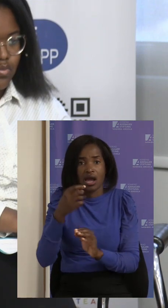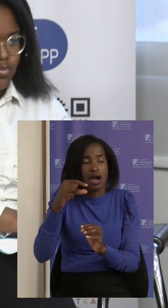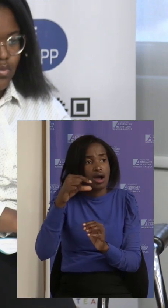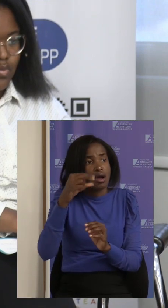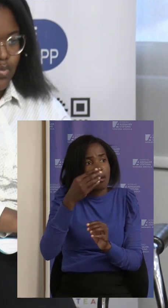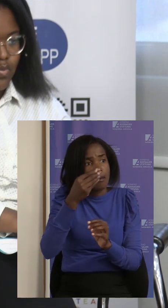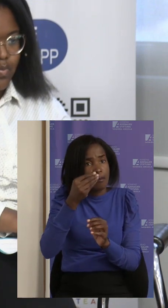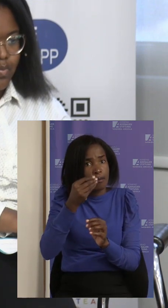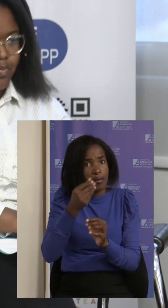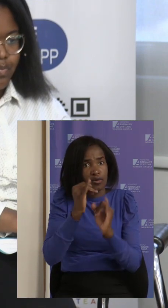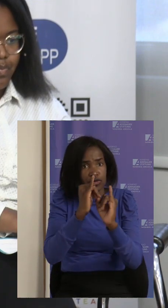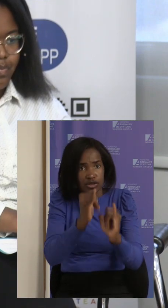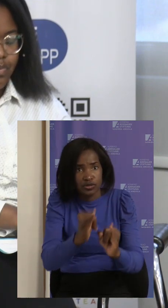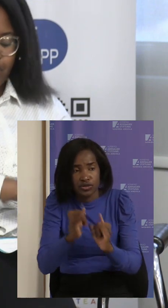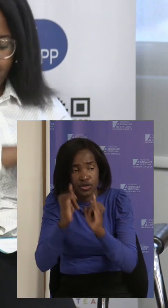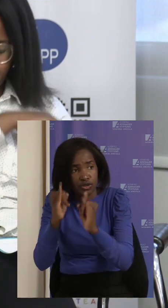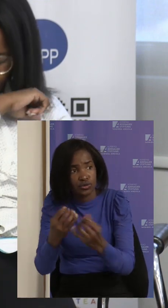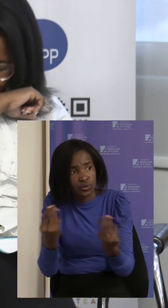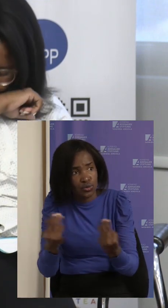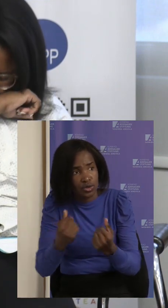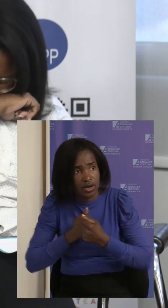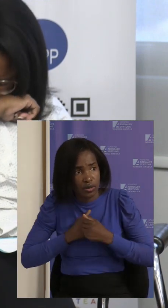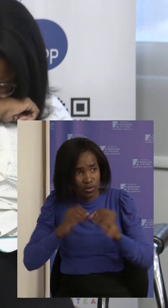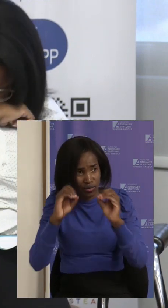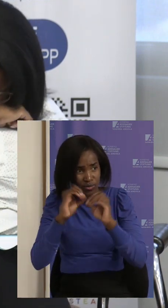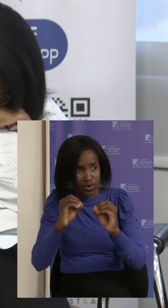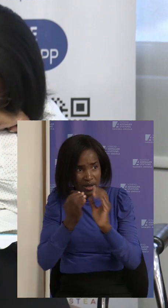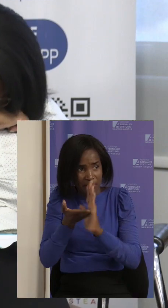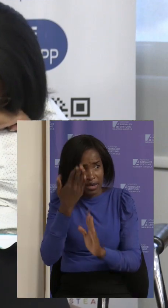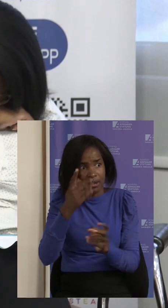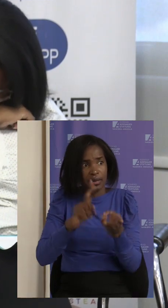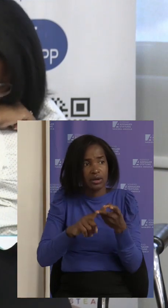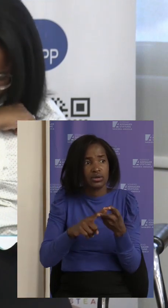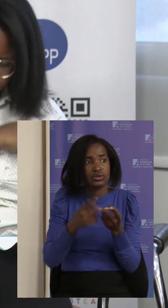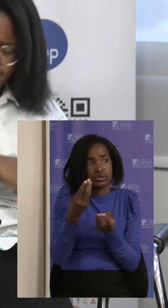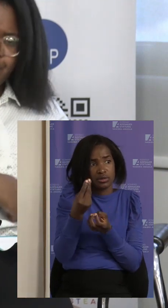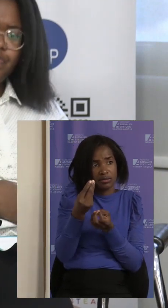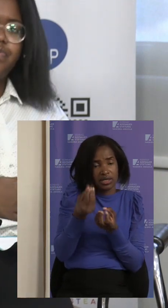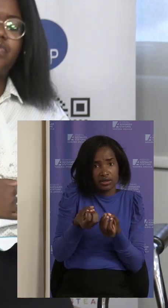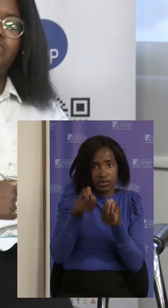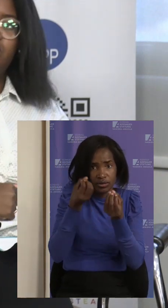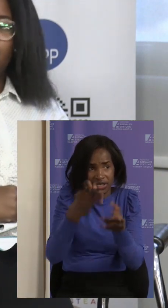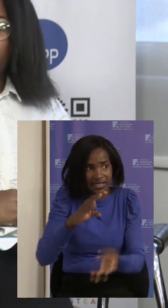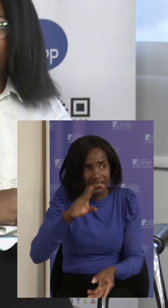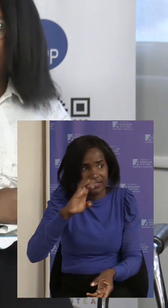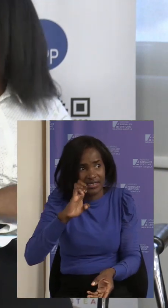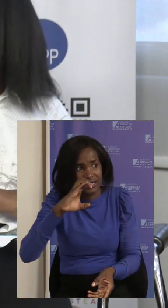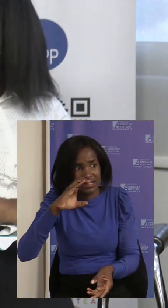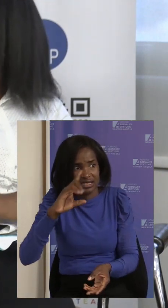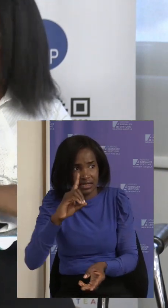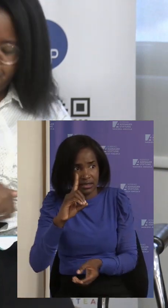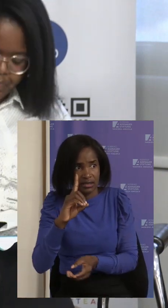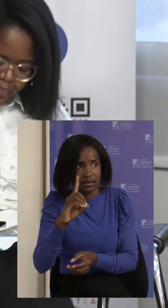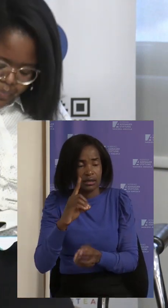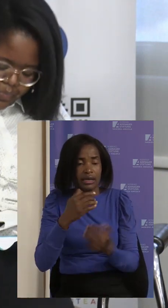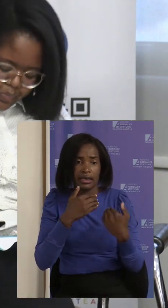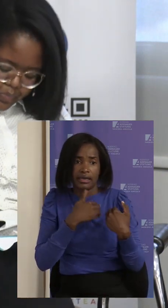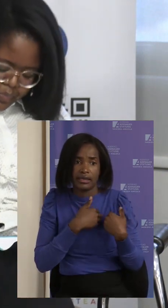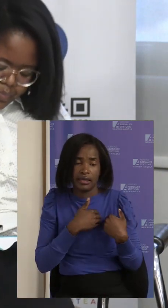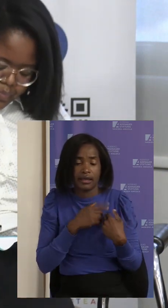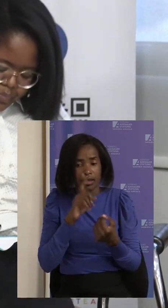funding for individual orphans and vulnerable children, but also grant funding for providing ECD care